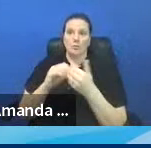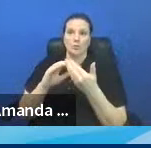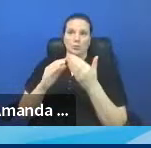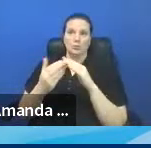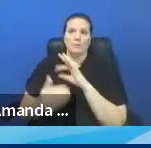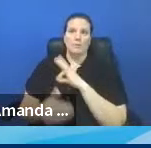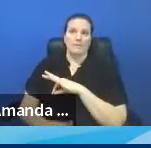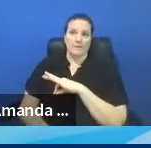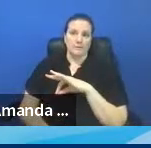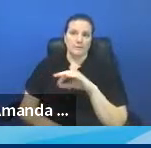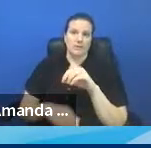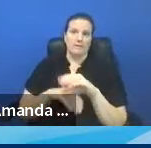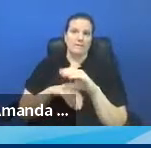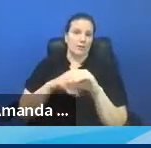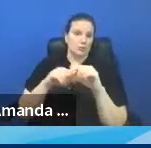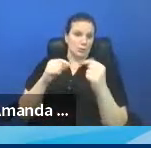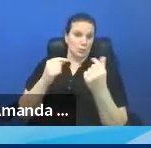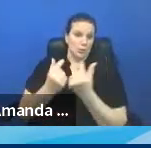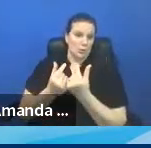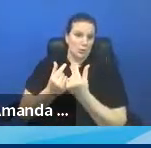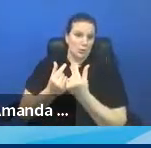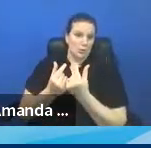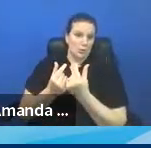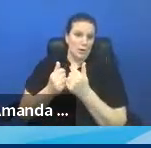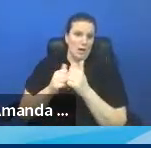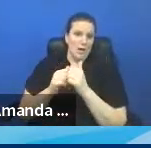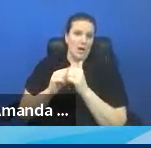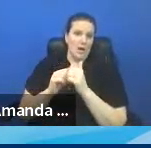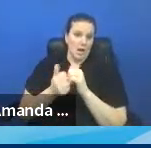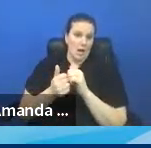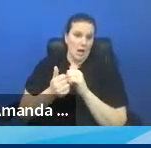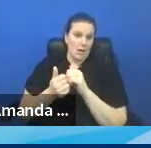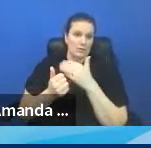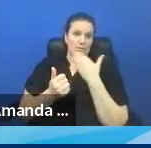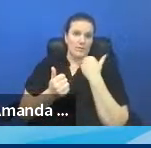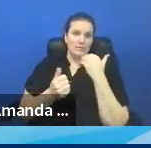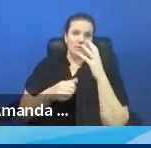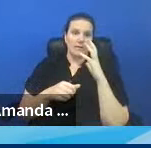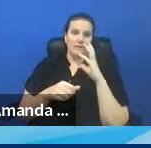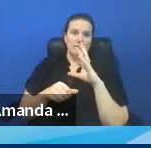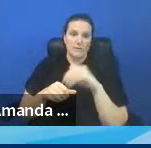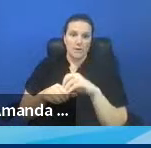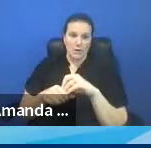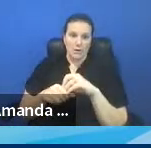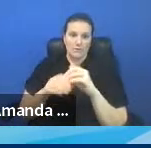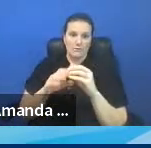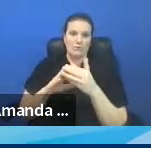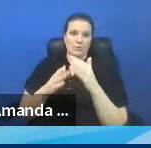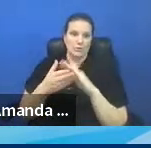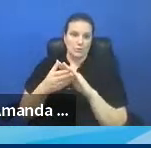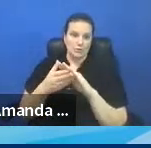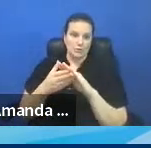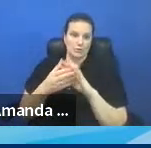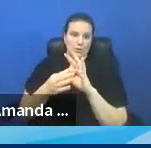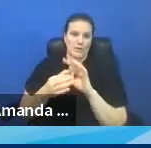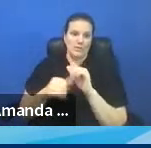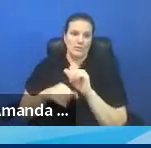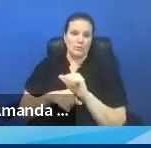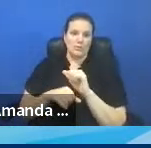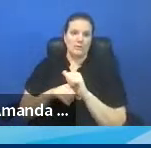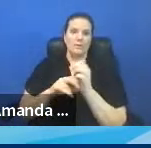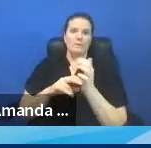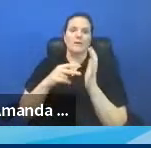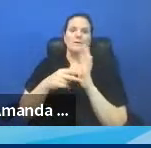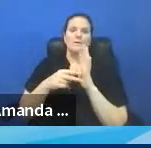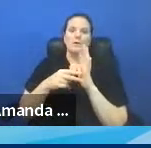Benefits Advisory Group. And really, how can we best engage the community around this work to ensure that we're creating meaningful